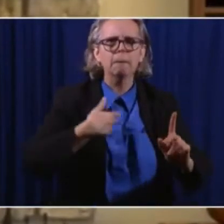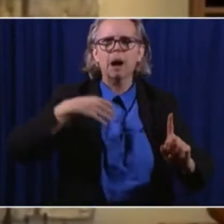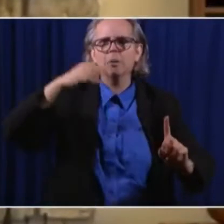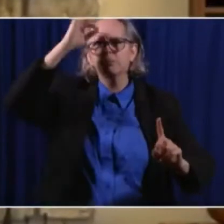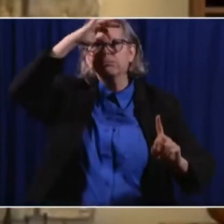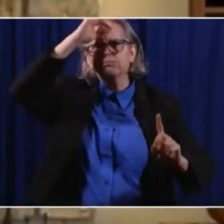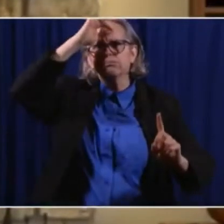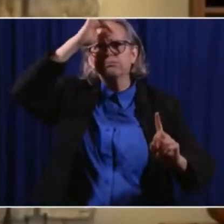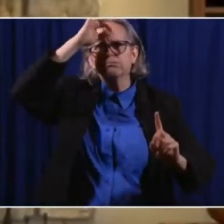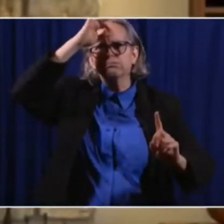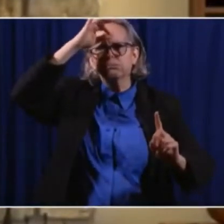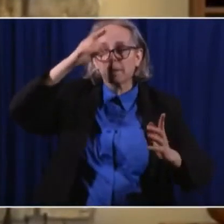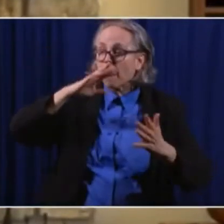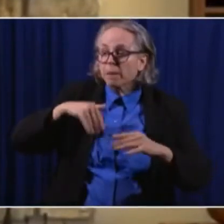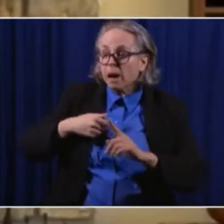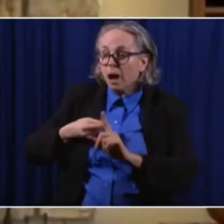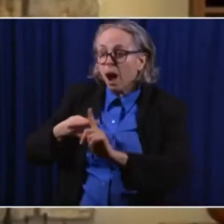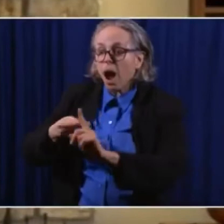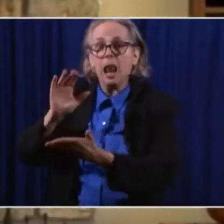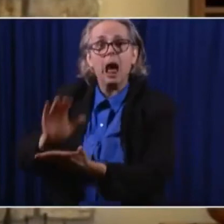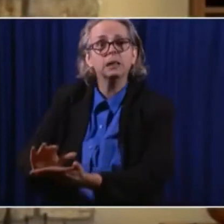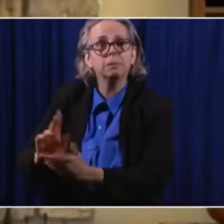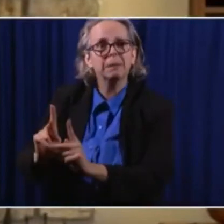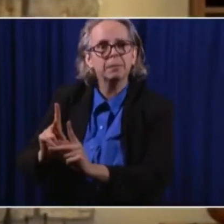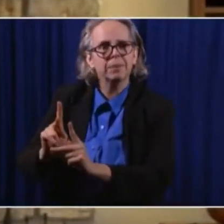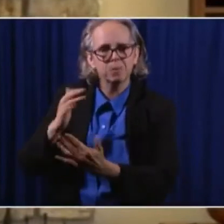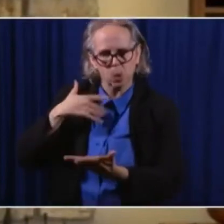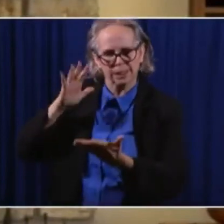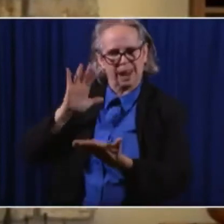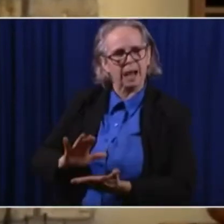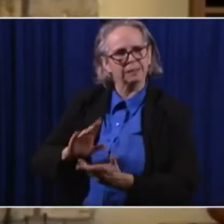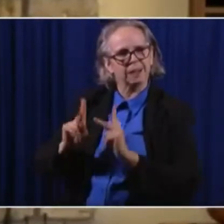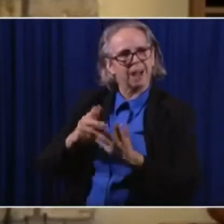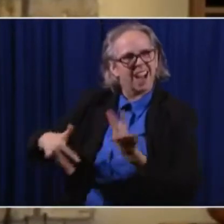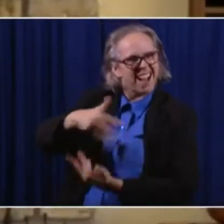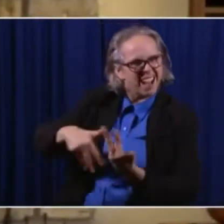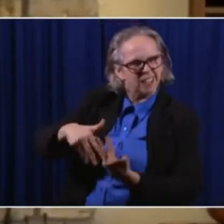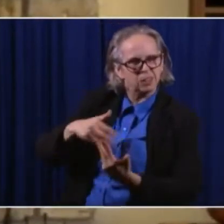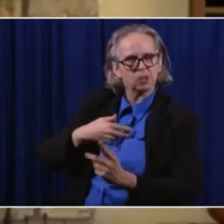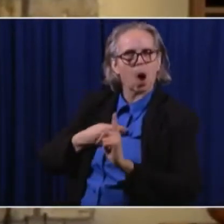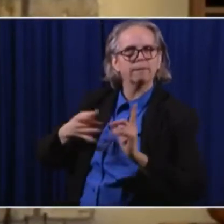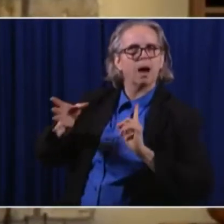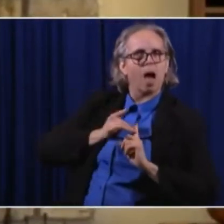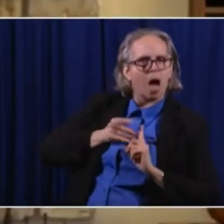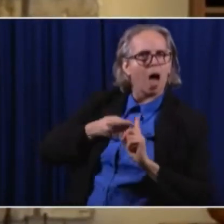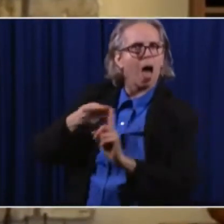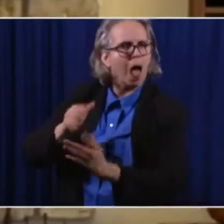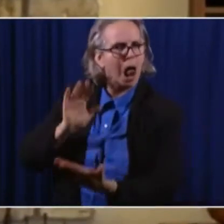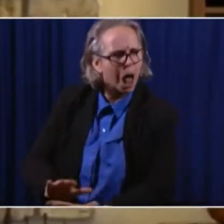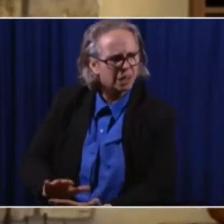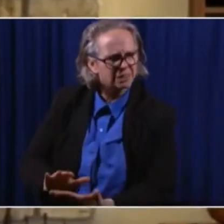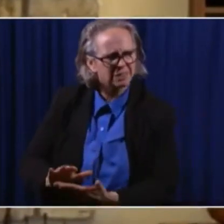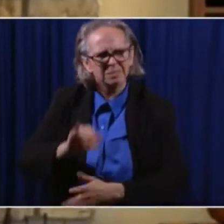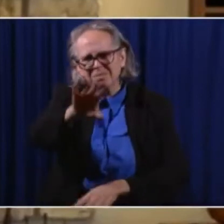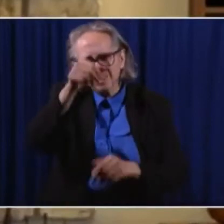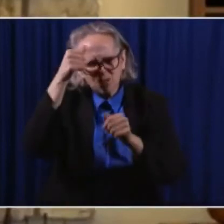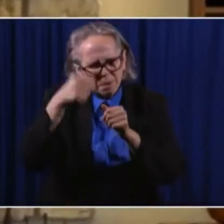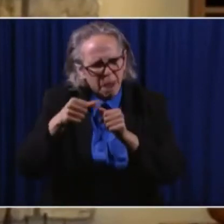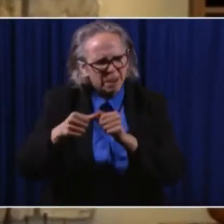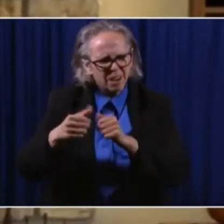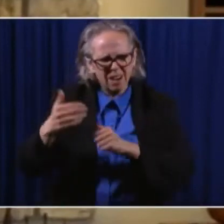March, April, and you just saw activity went down. And we're not talking about closing